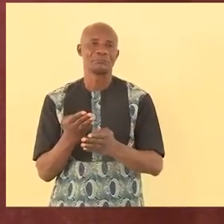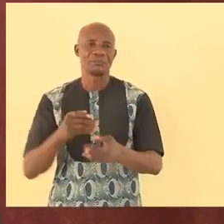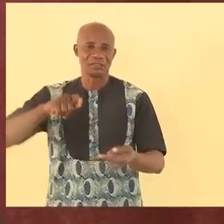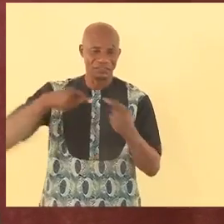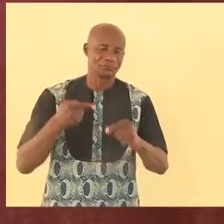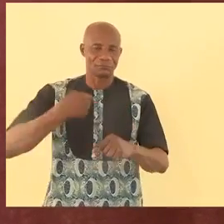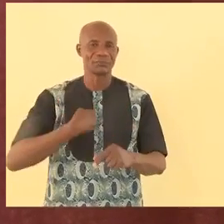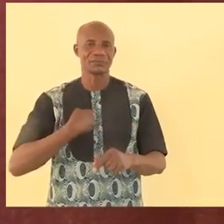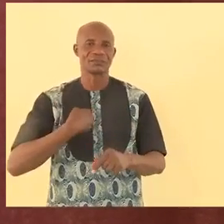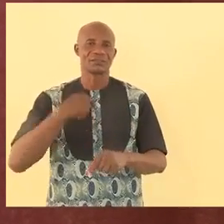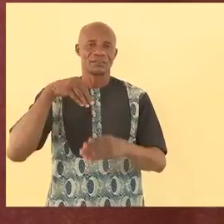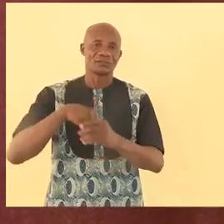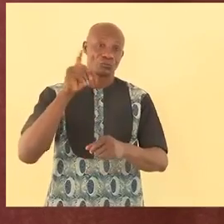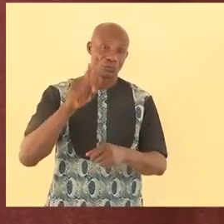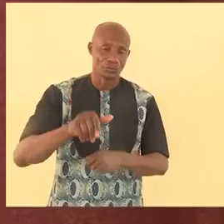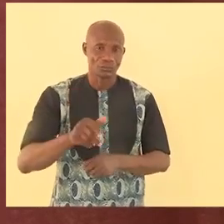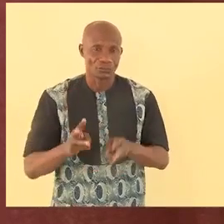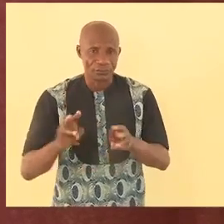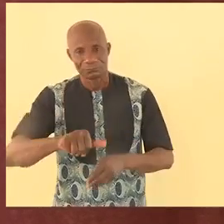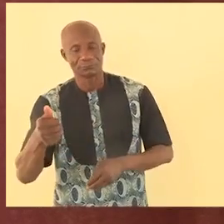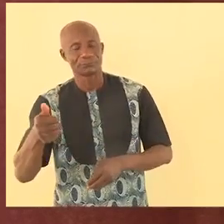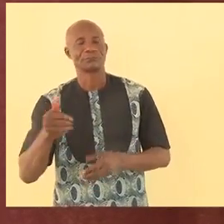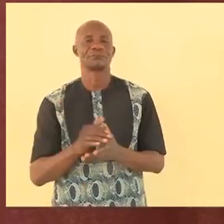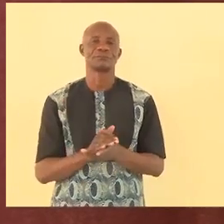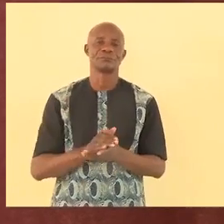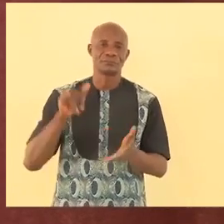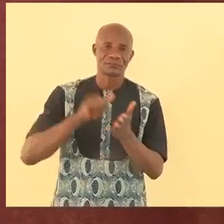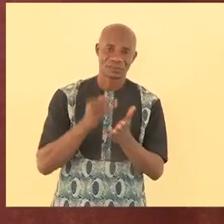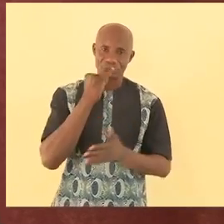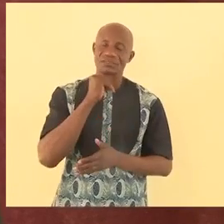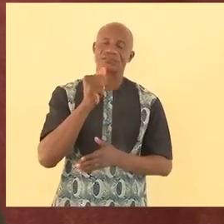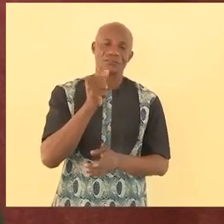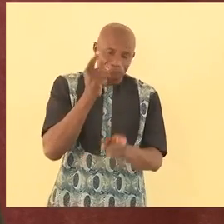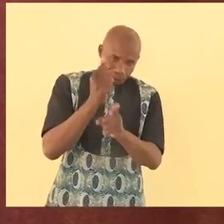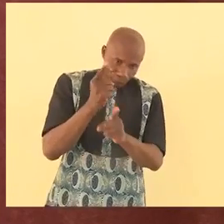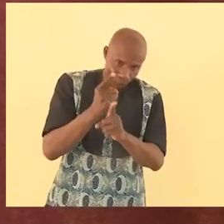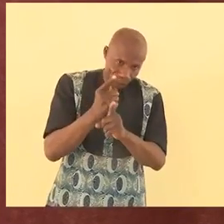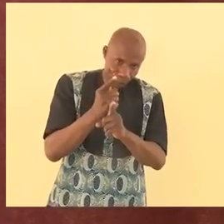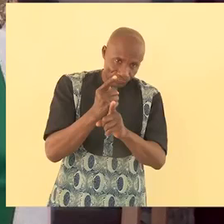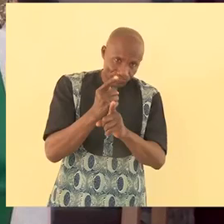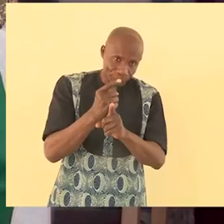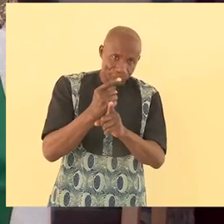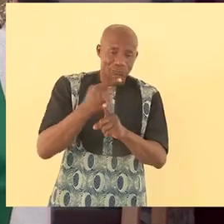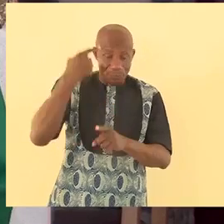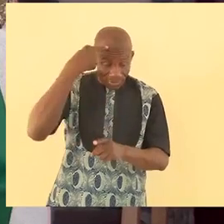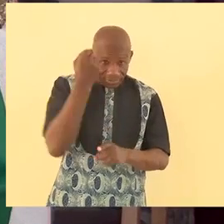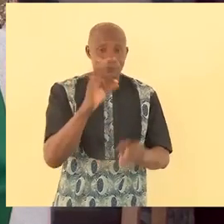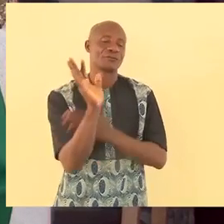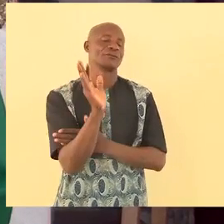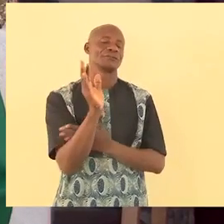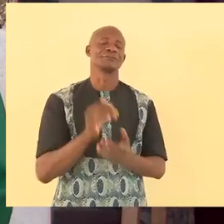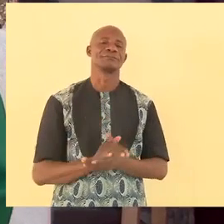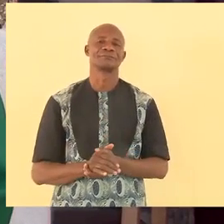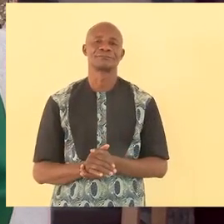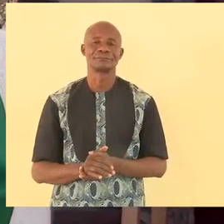in one way or the other. So it creates fear. And that is not the original plan of God. Is that fear